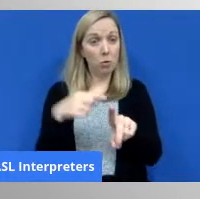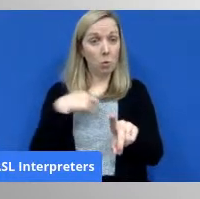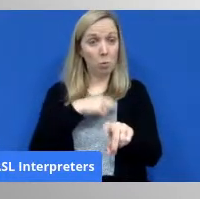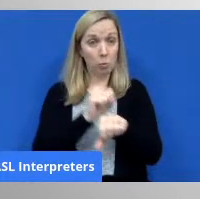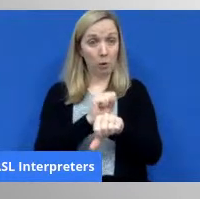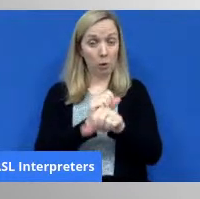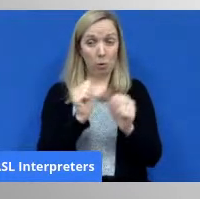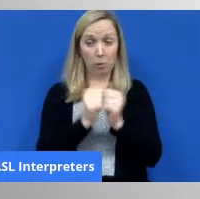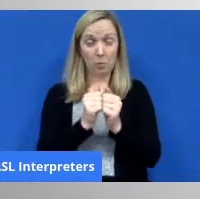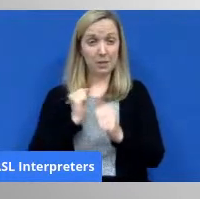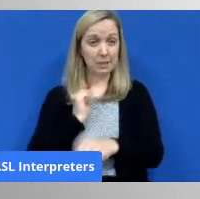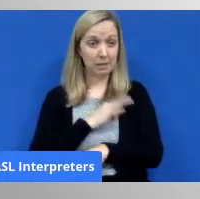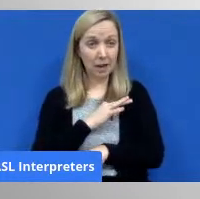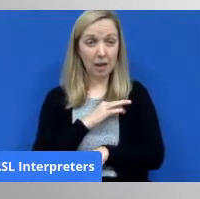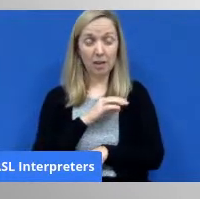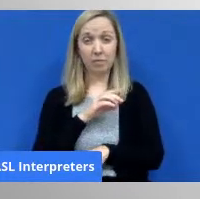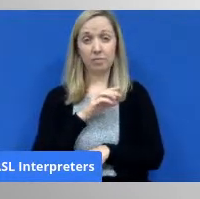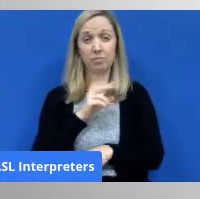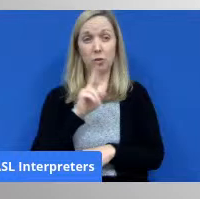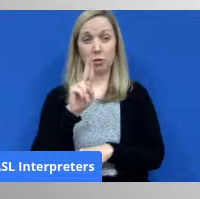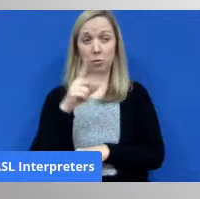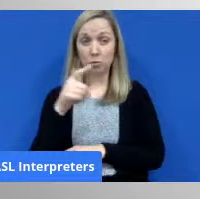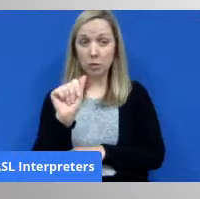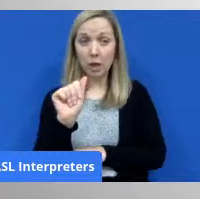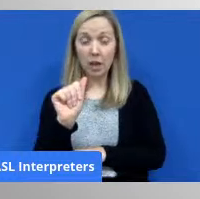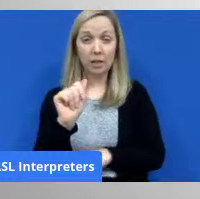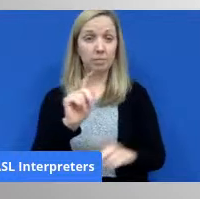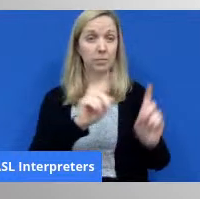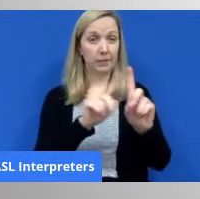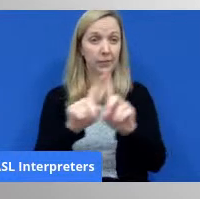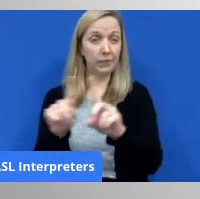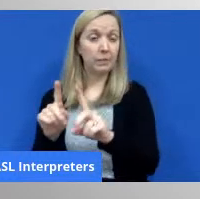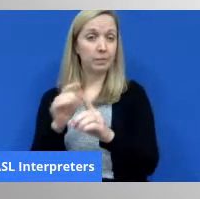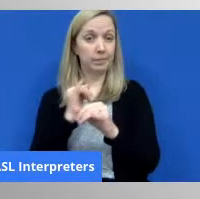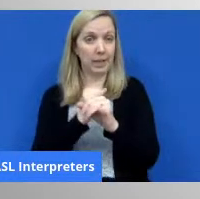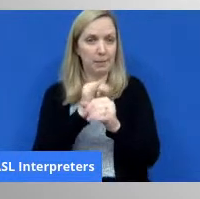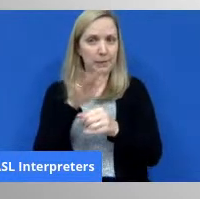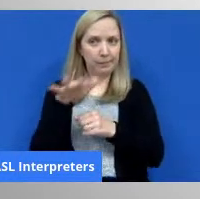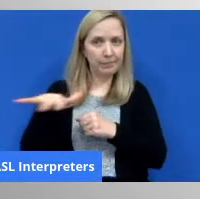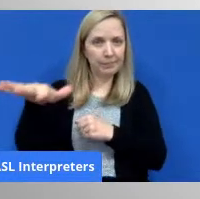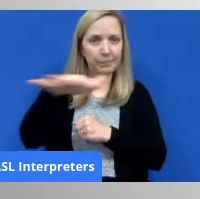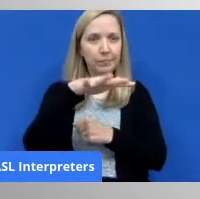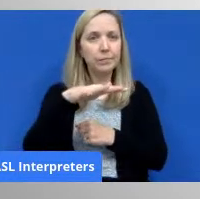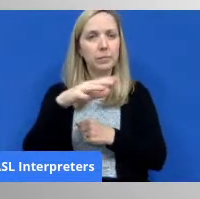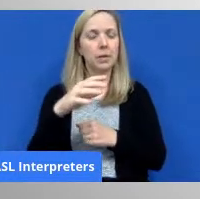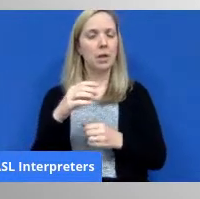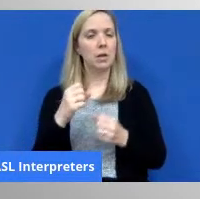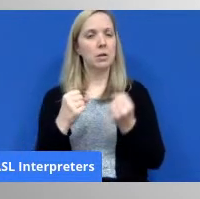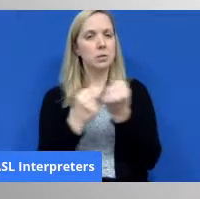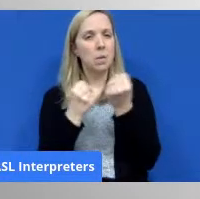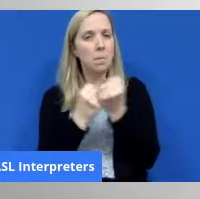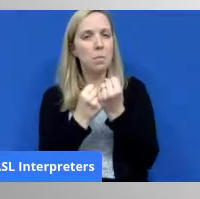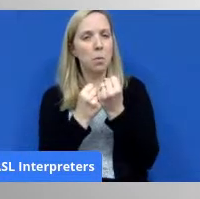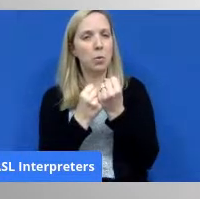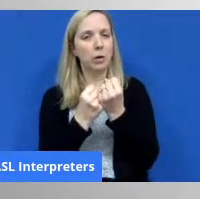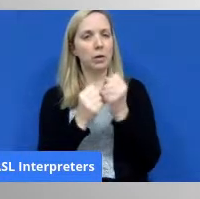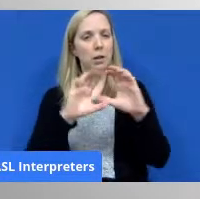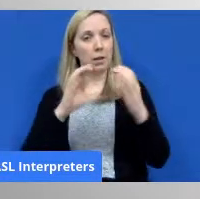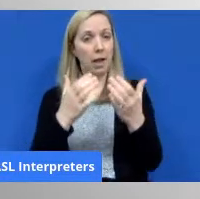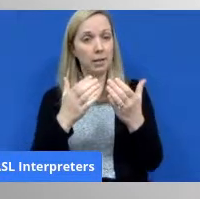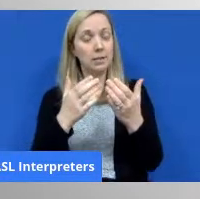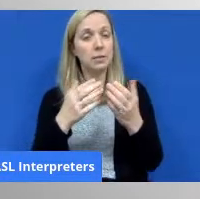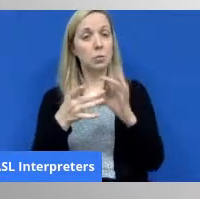over campus and all of our schools and colleges to support the development of service learning courses. And that